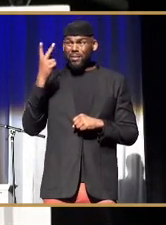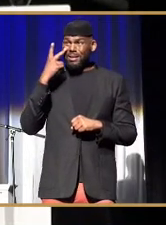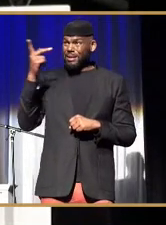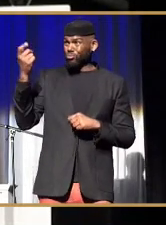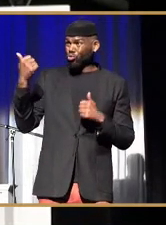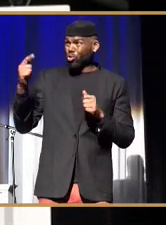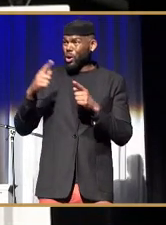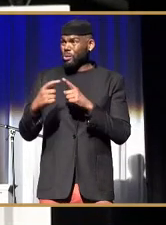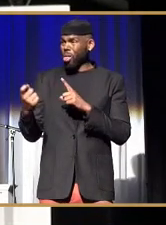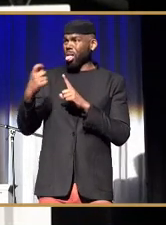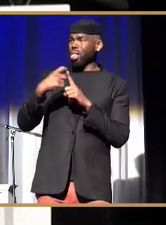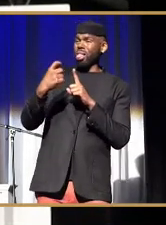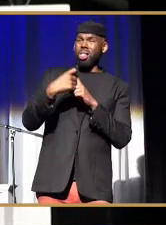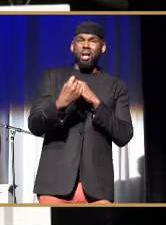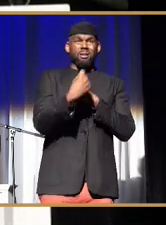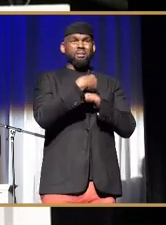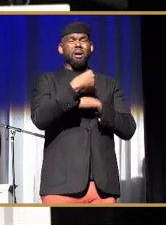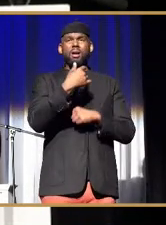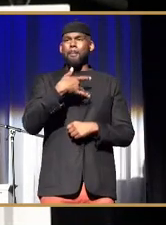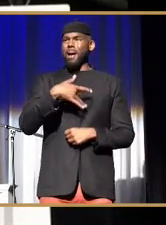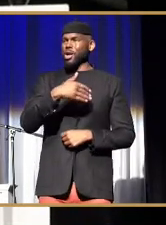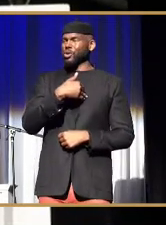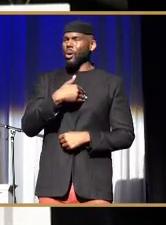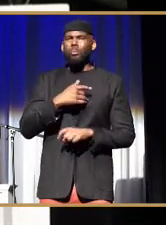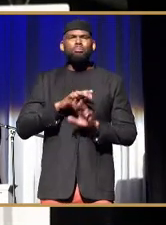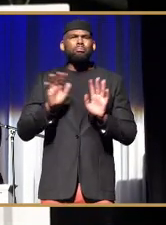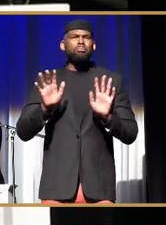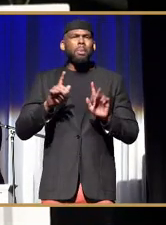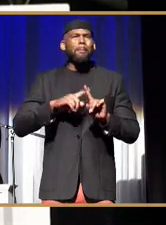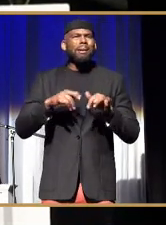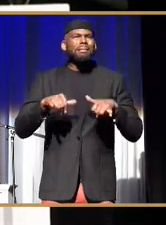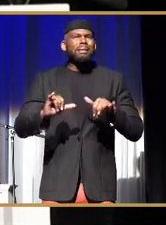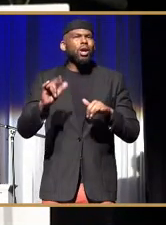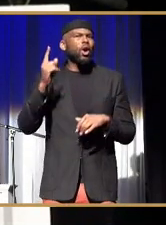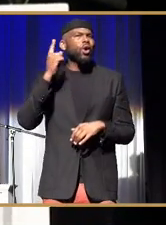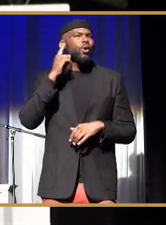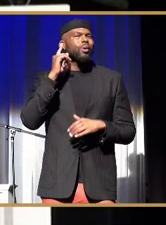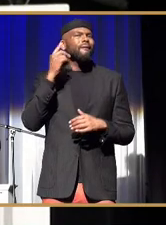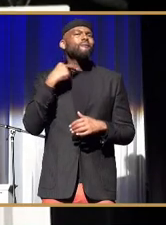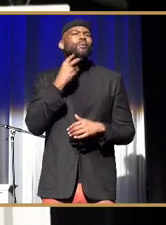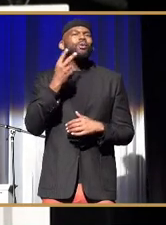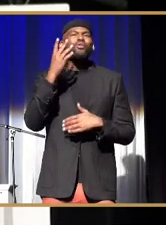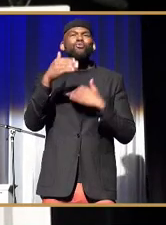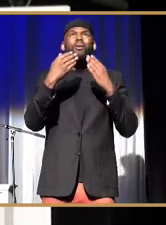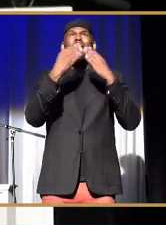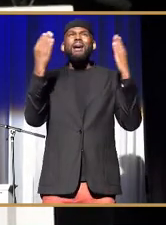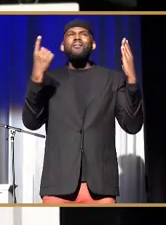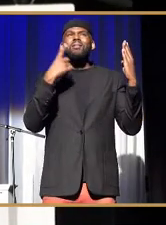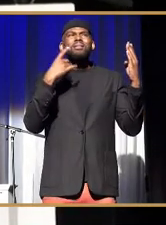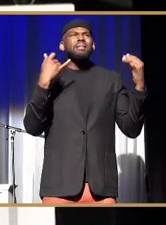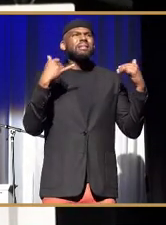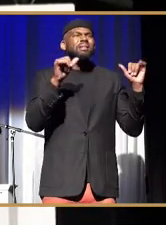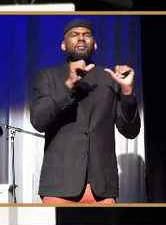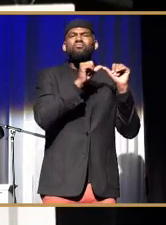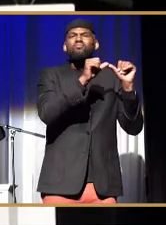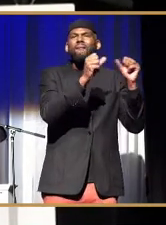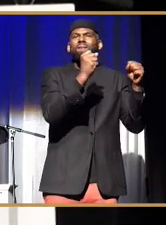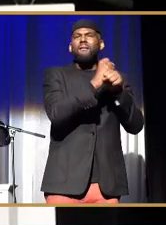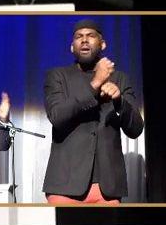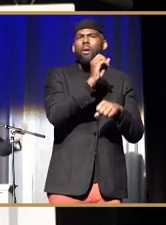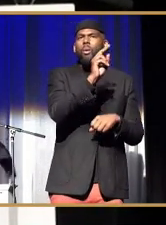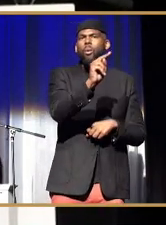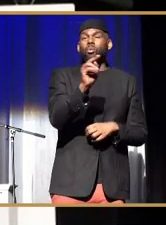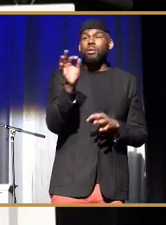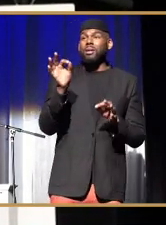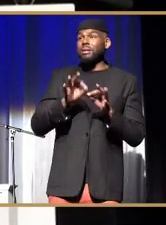soul. But still, I heard a small voice from heaven saying to still fight on.